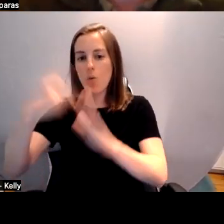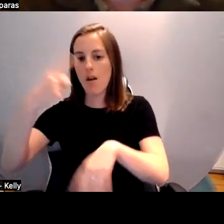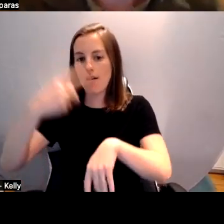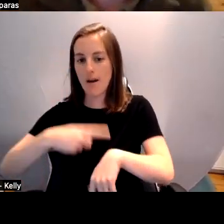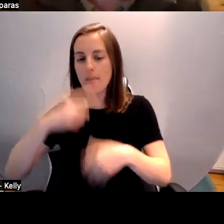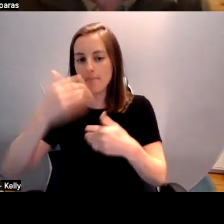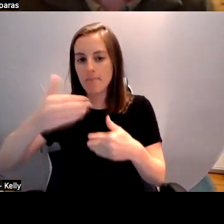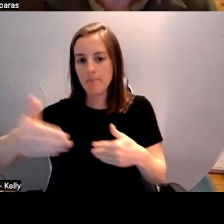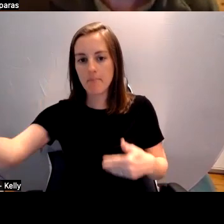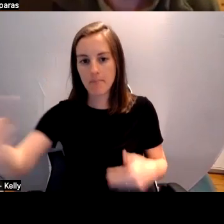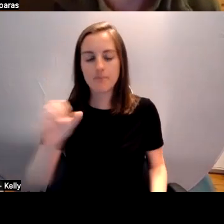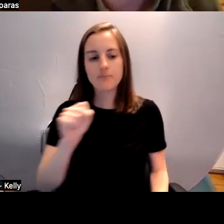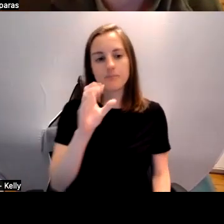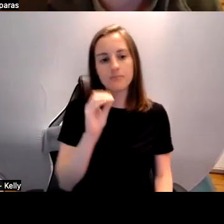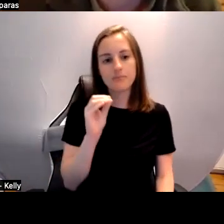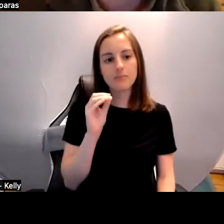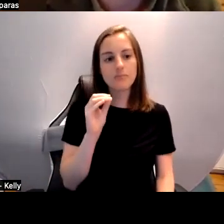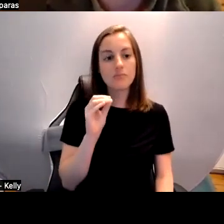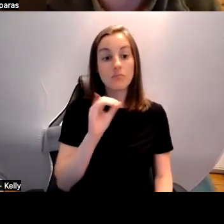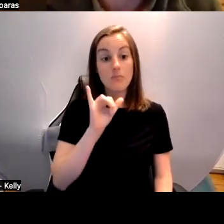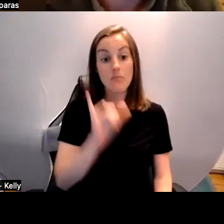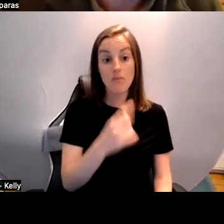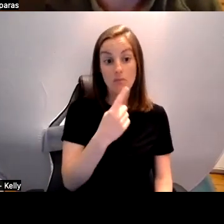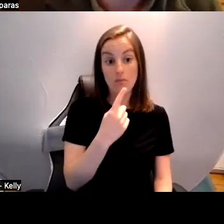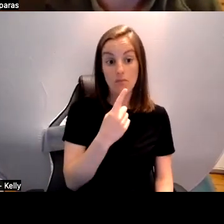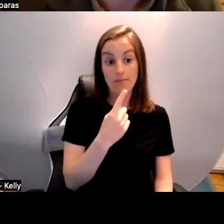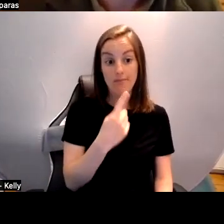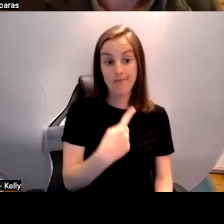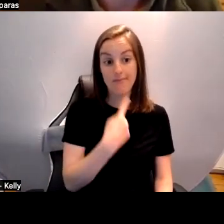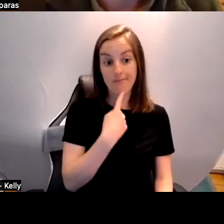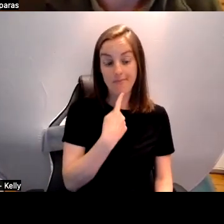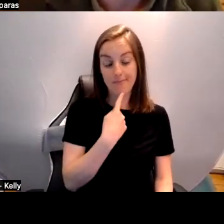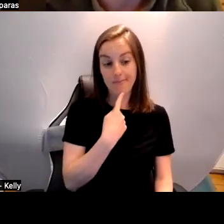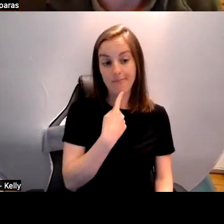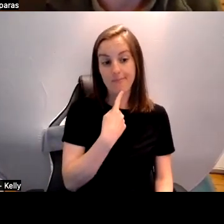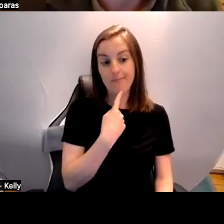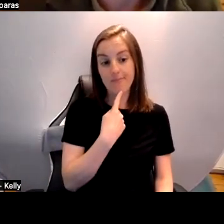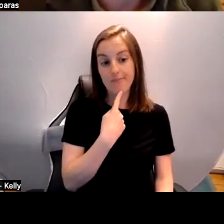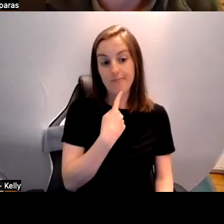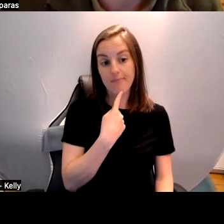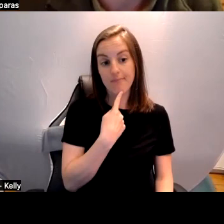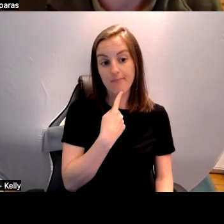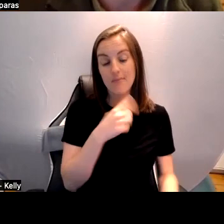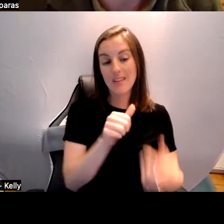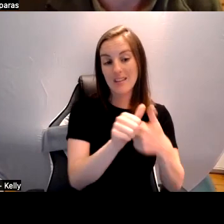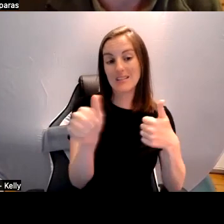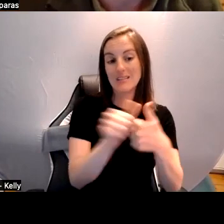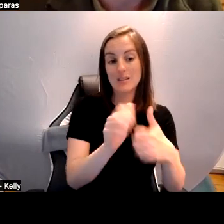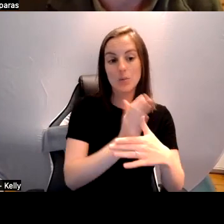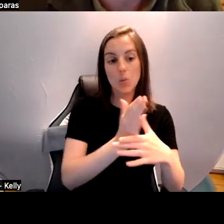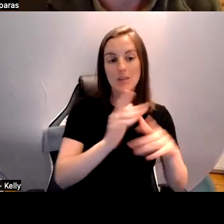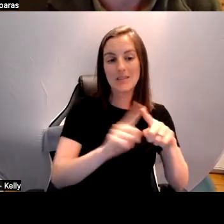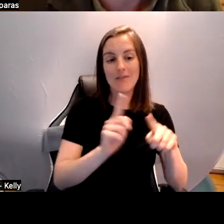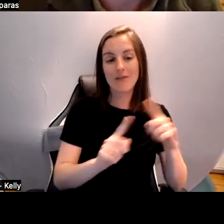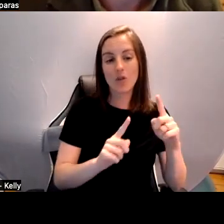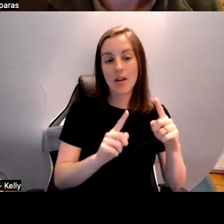backbone encoder. So the backbone encoder, as we're saying, takes these distances between different atoms as